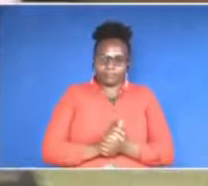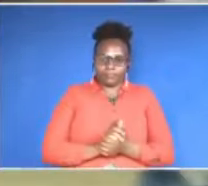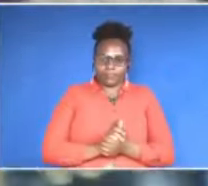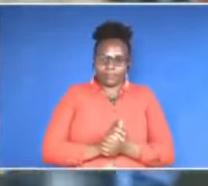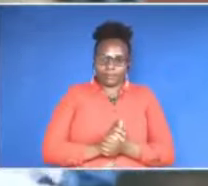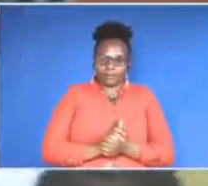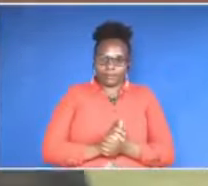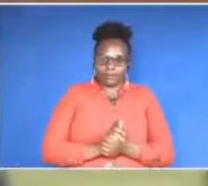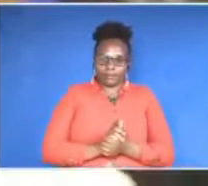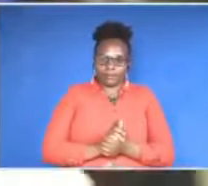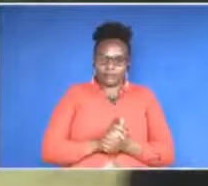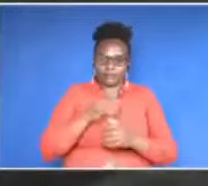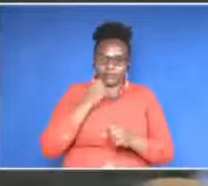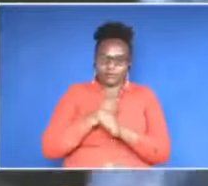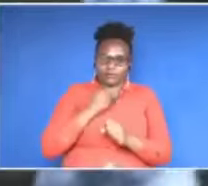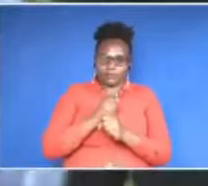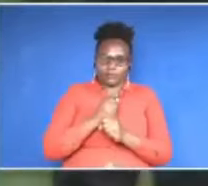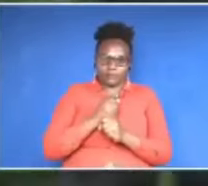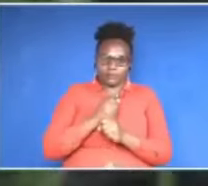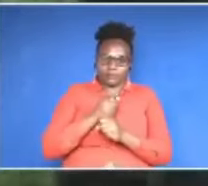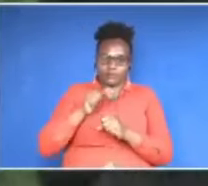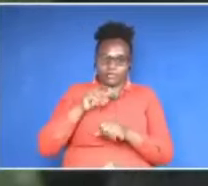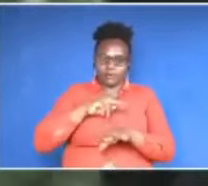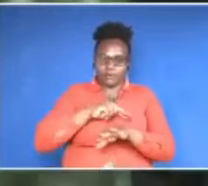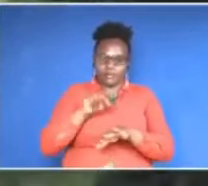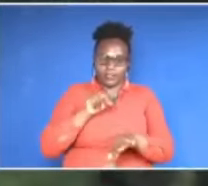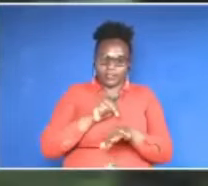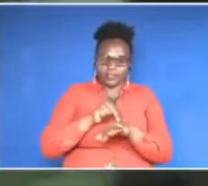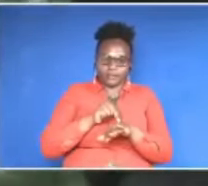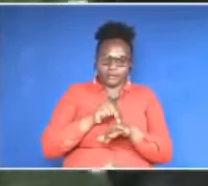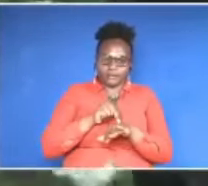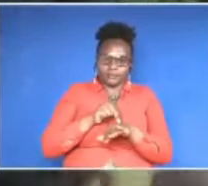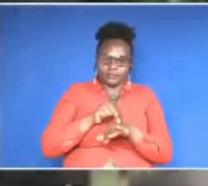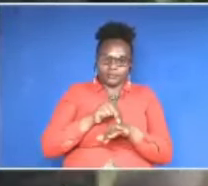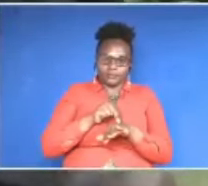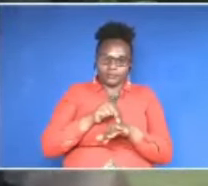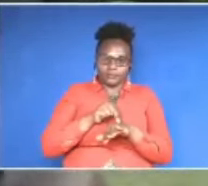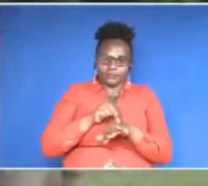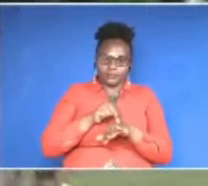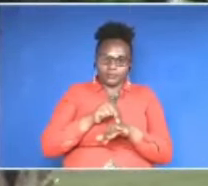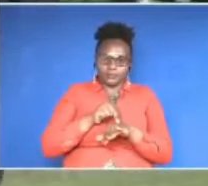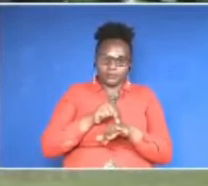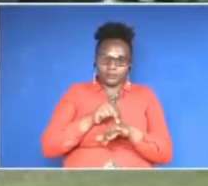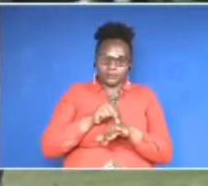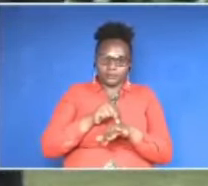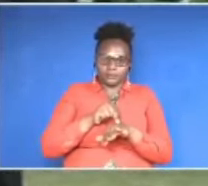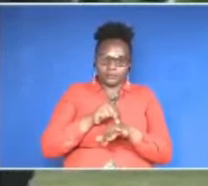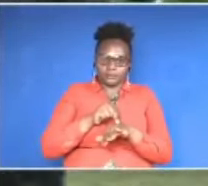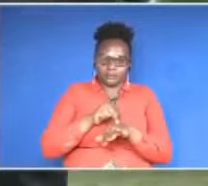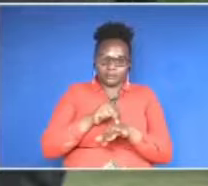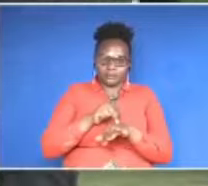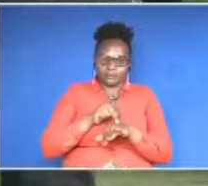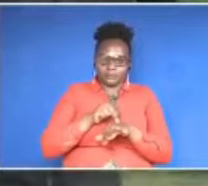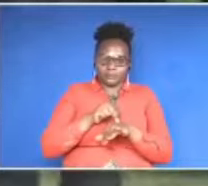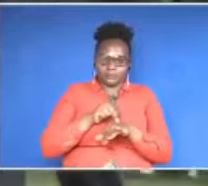We celebrate the work that he's doing in our nation. So ile kazi ambayo anafanya kwa taifa letu.